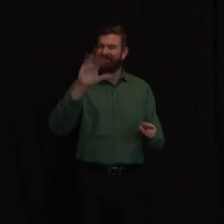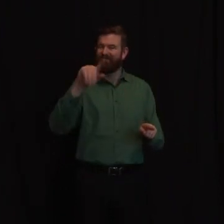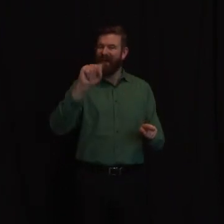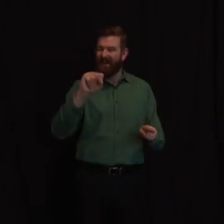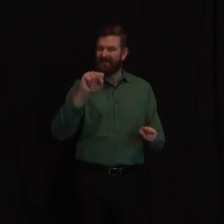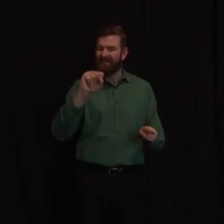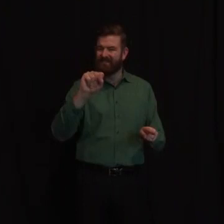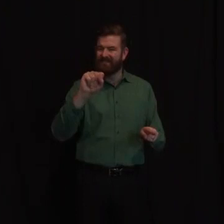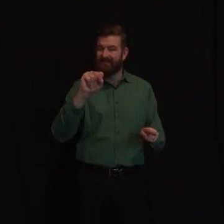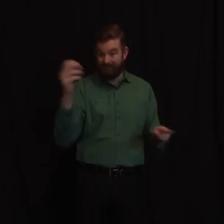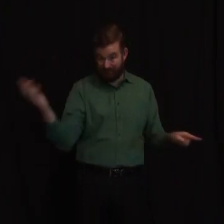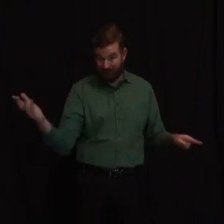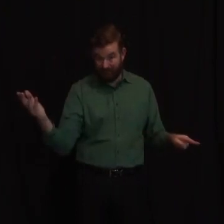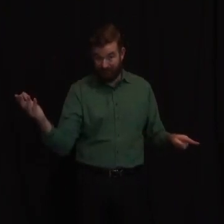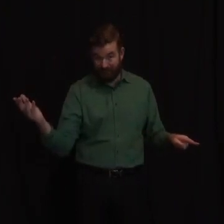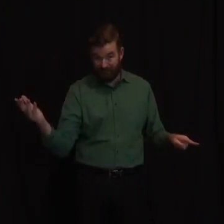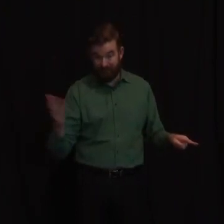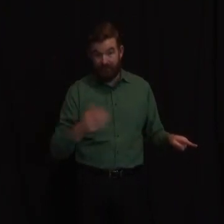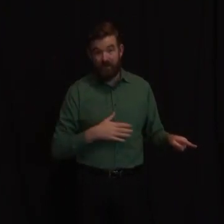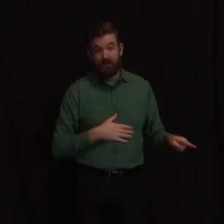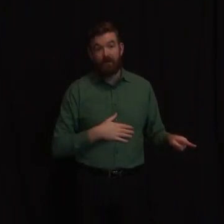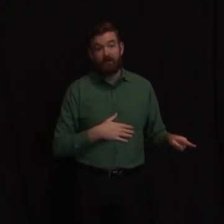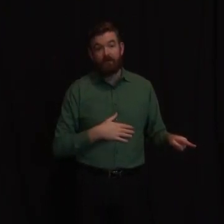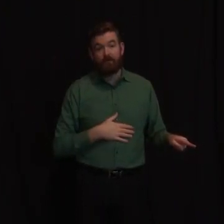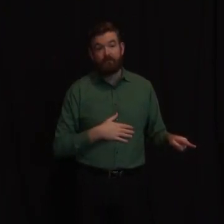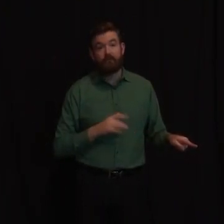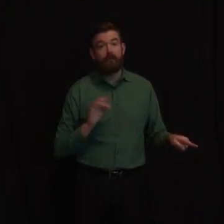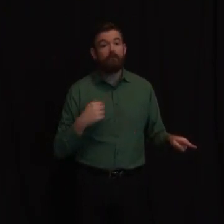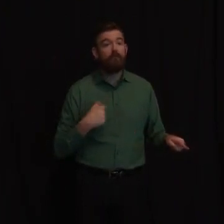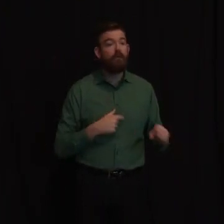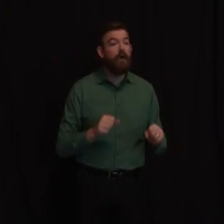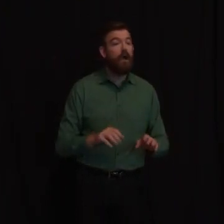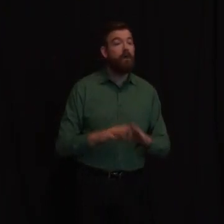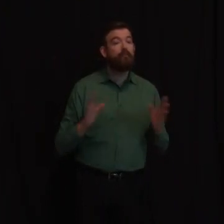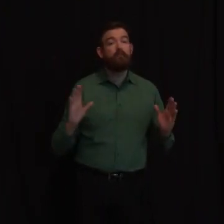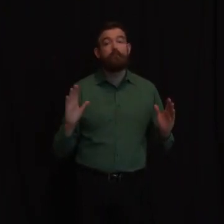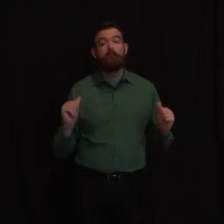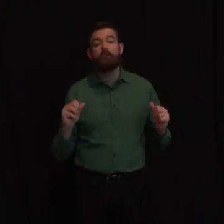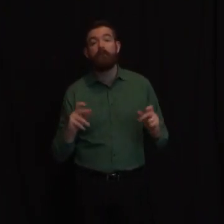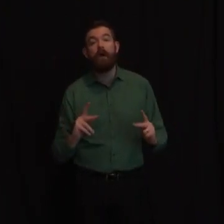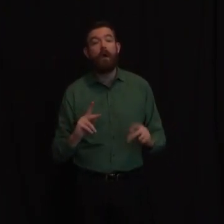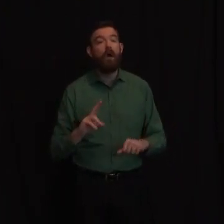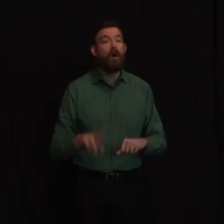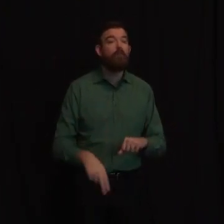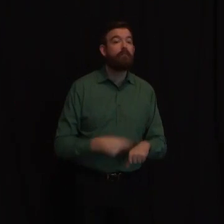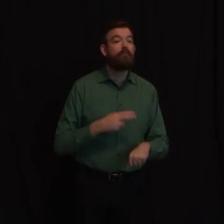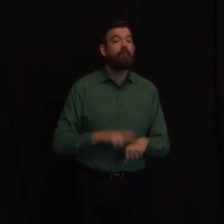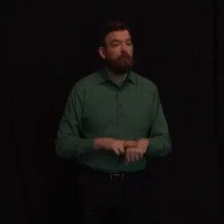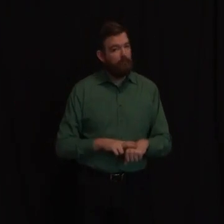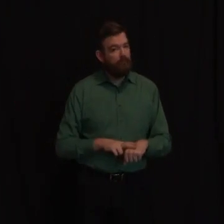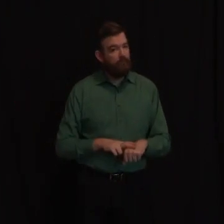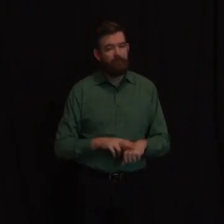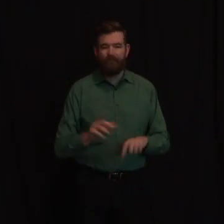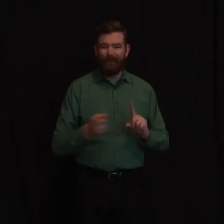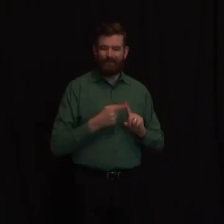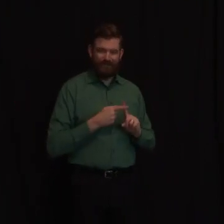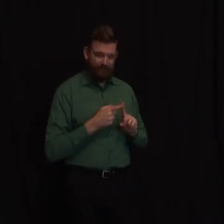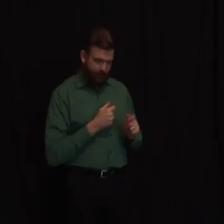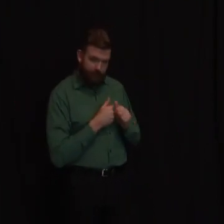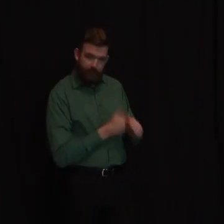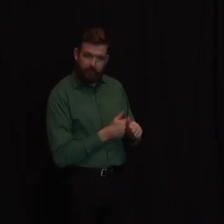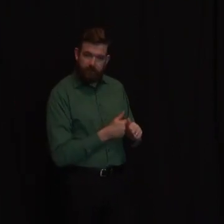can begin to tweak this, open things up, based on data and facts and science, we're going to be out there doing